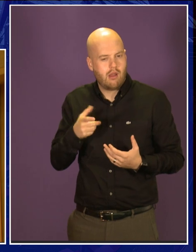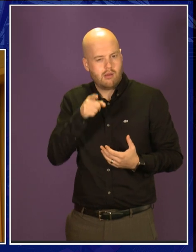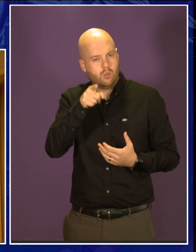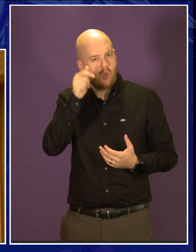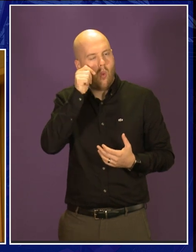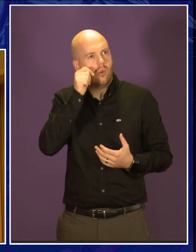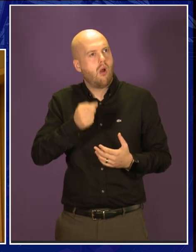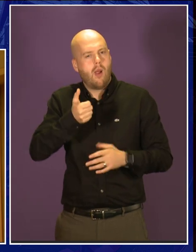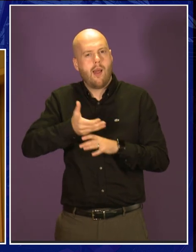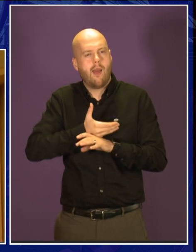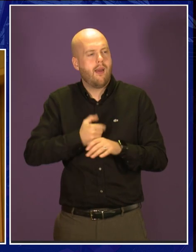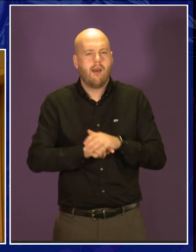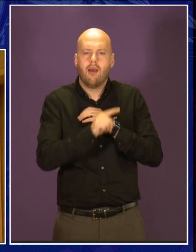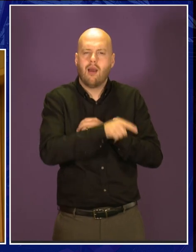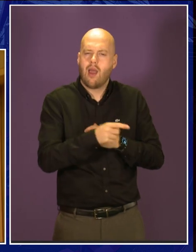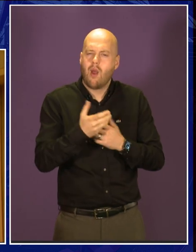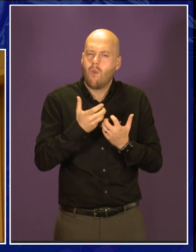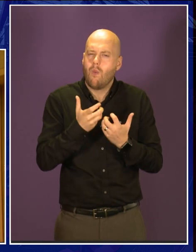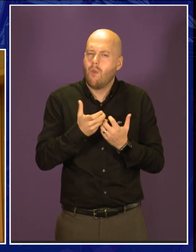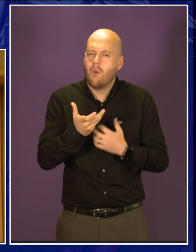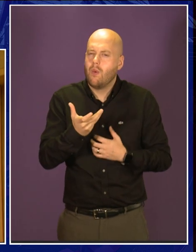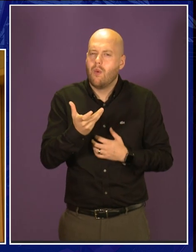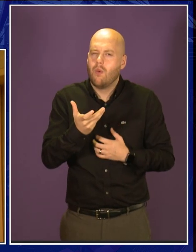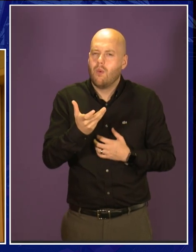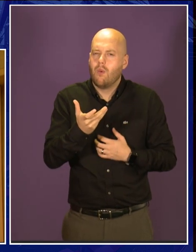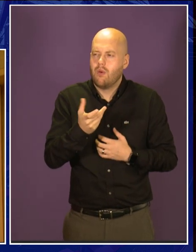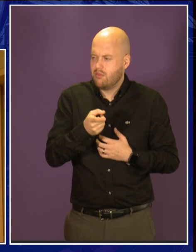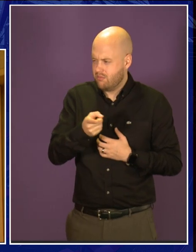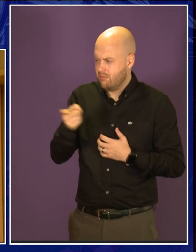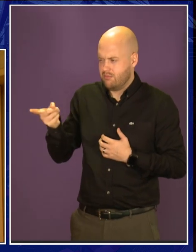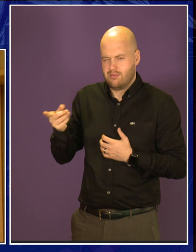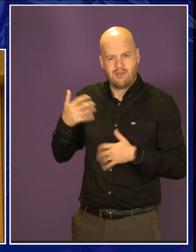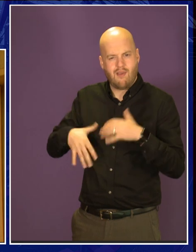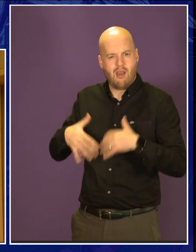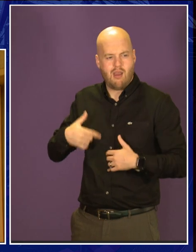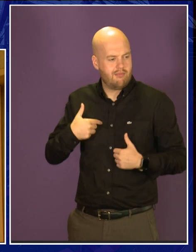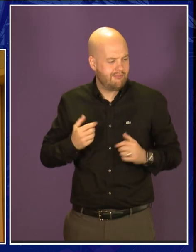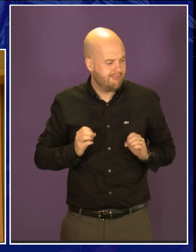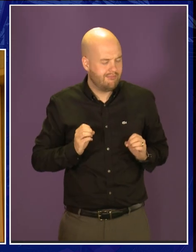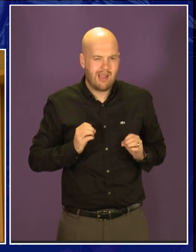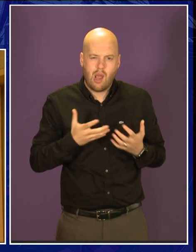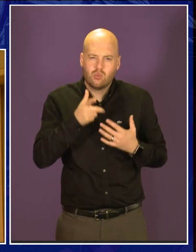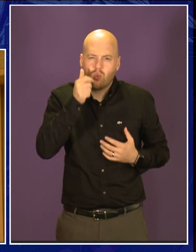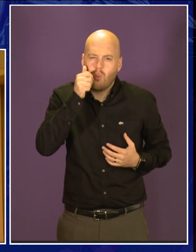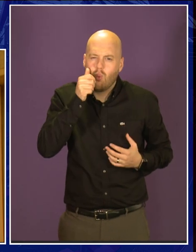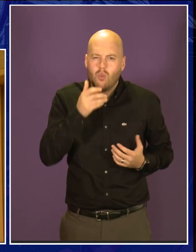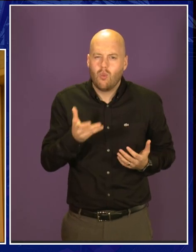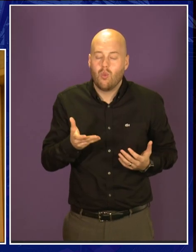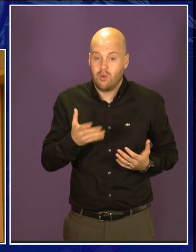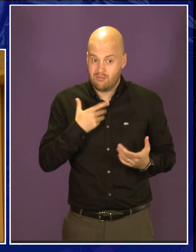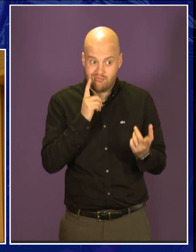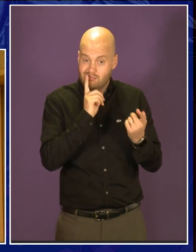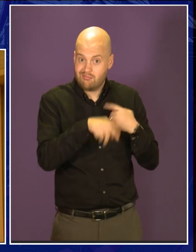around and everybody who were behind us were killed. How did you know that? I said, I didn't know, just